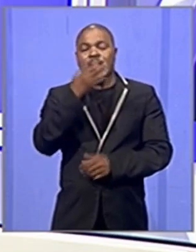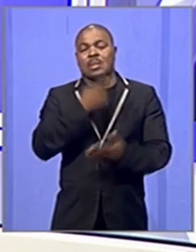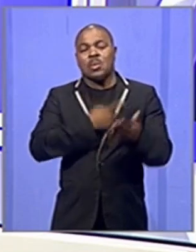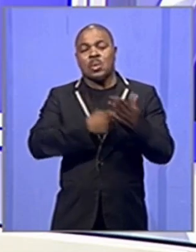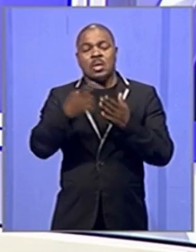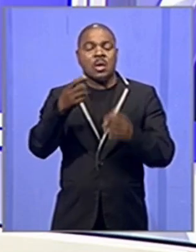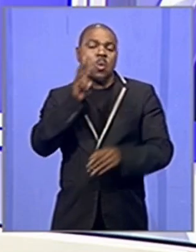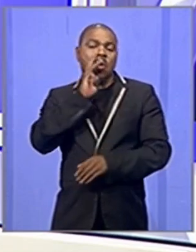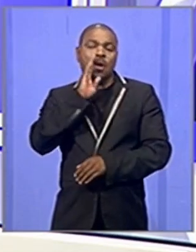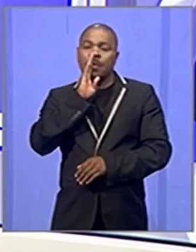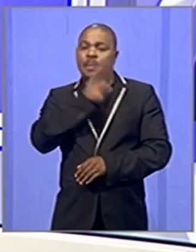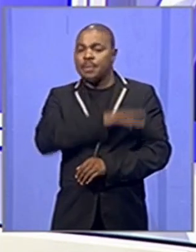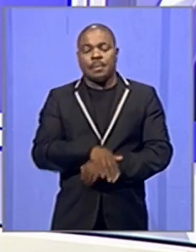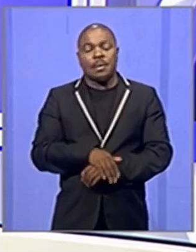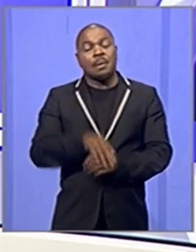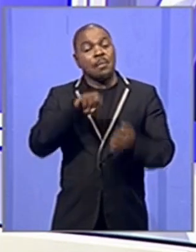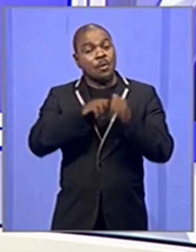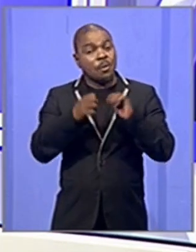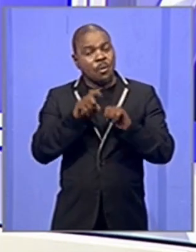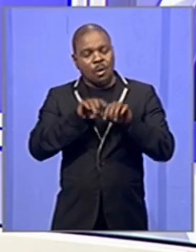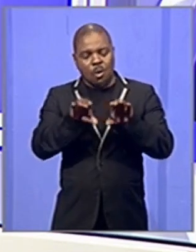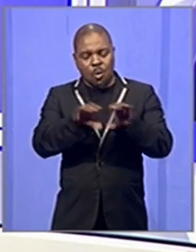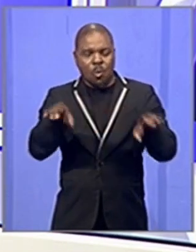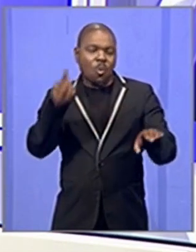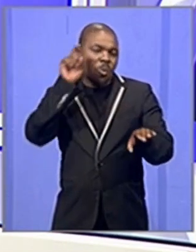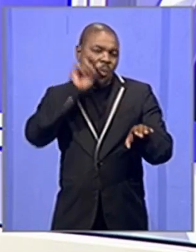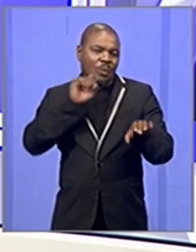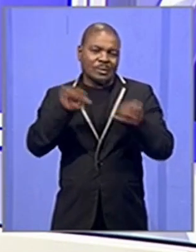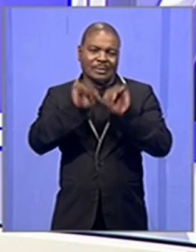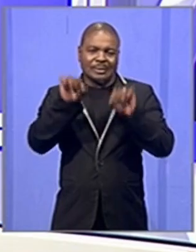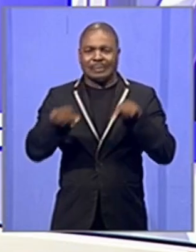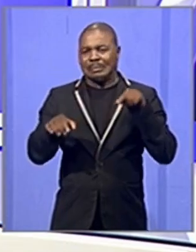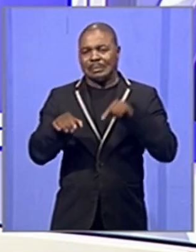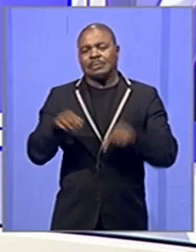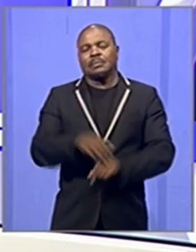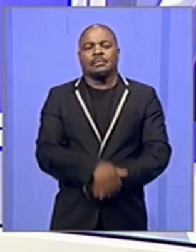fetileng. Ba re seo se bakiwa ke mafaratlhatlha a senyegileng.